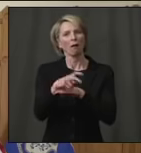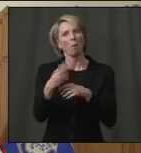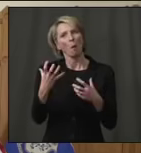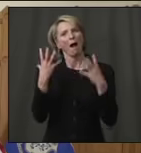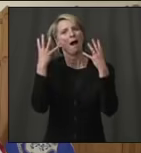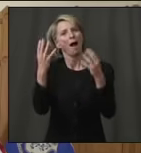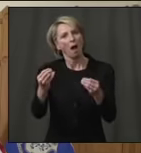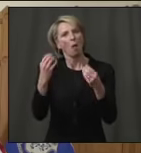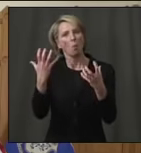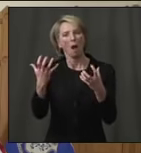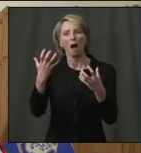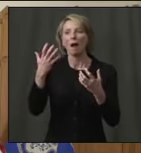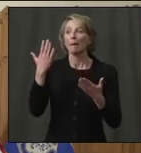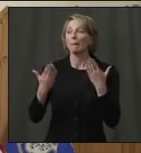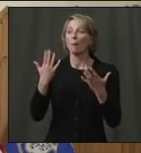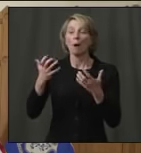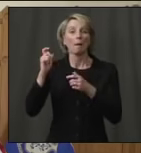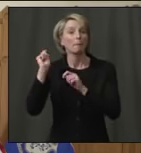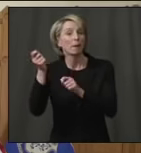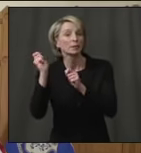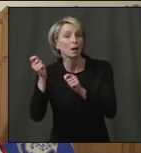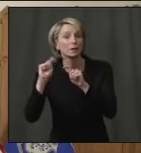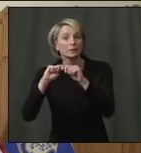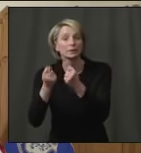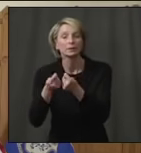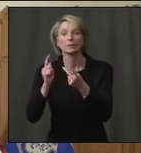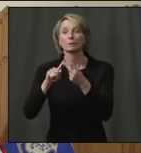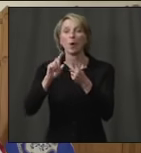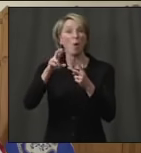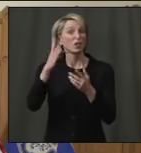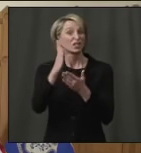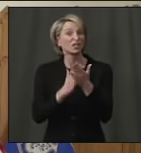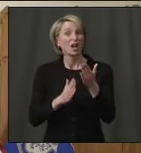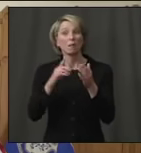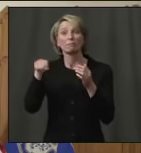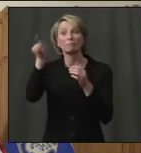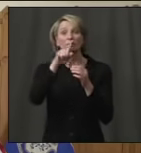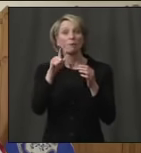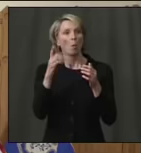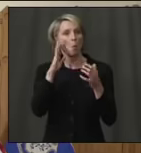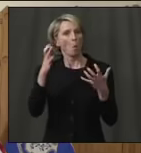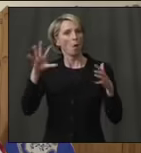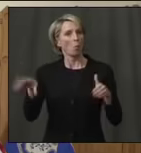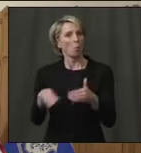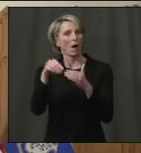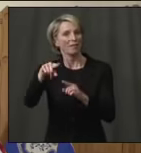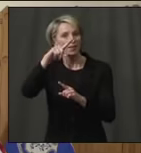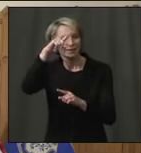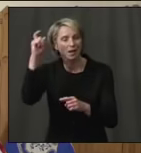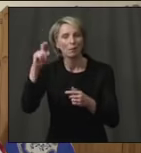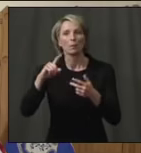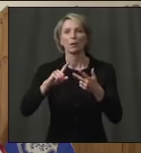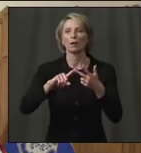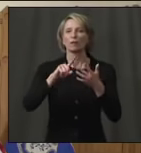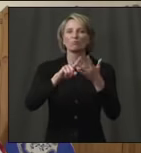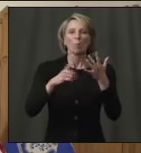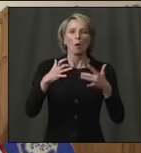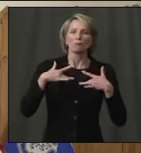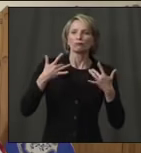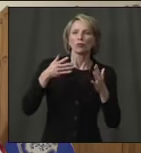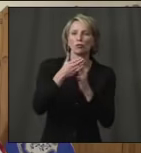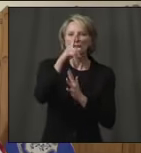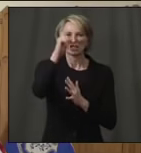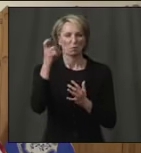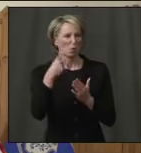music concerts or even couples who are planning weddings for the summer, what would you want them to know? What expectations should they have for the